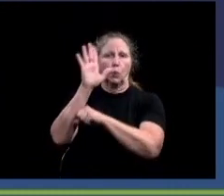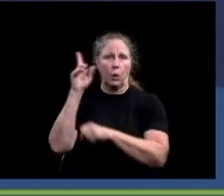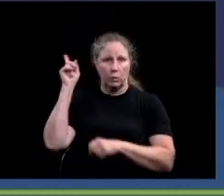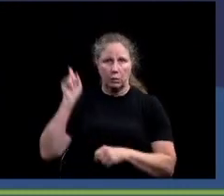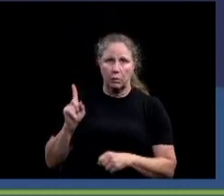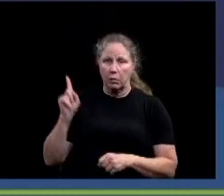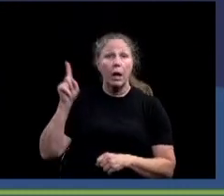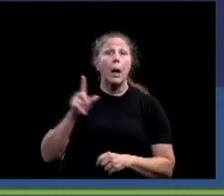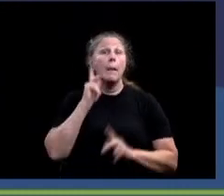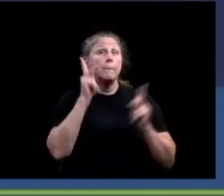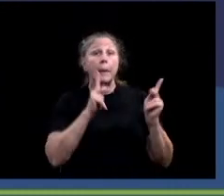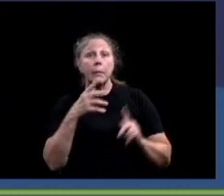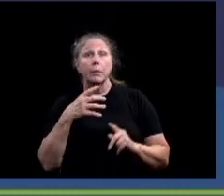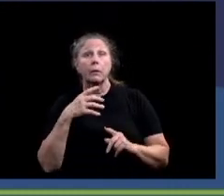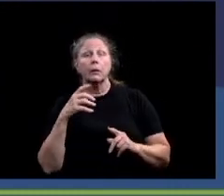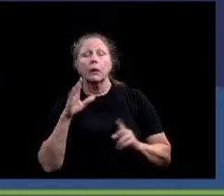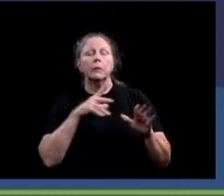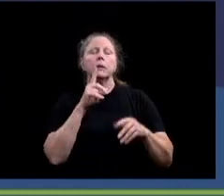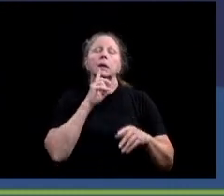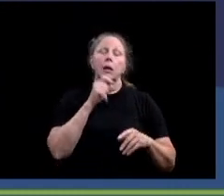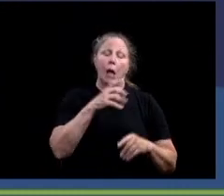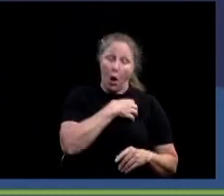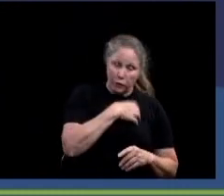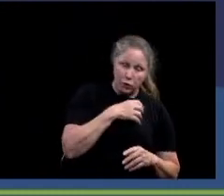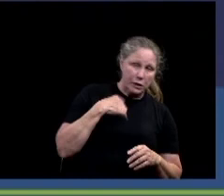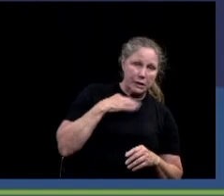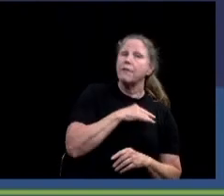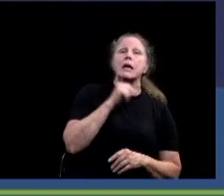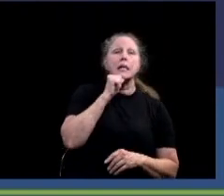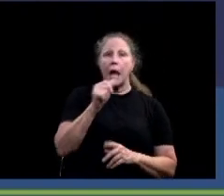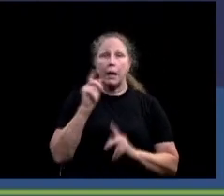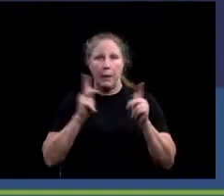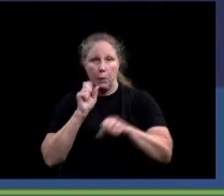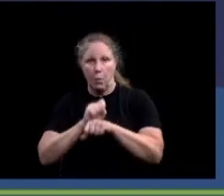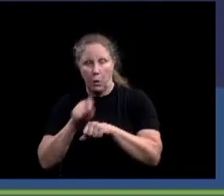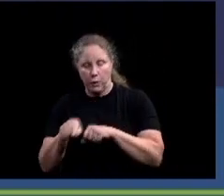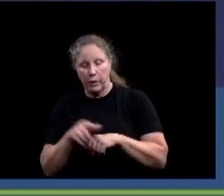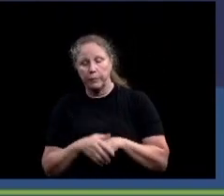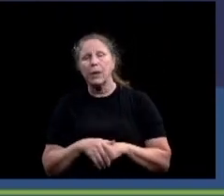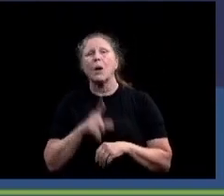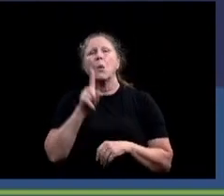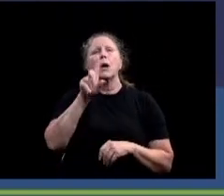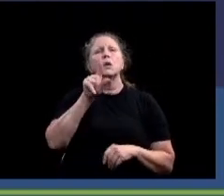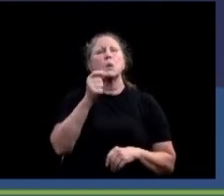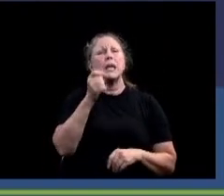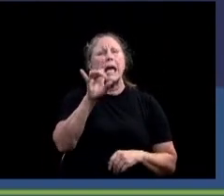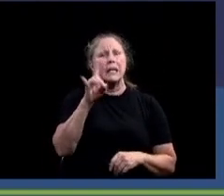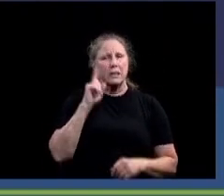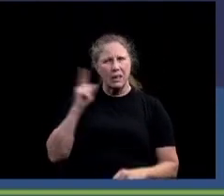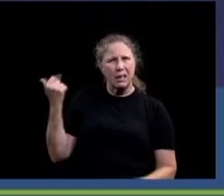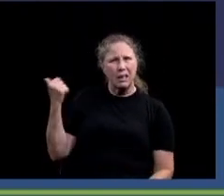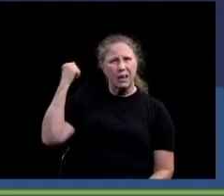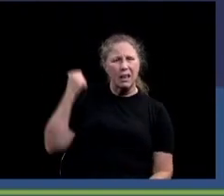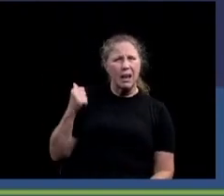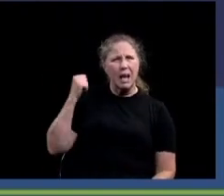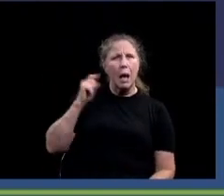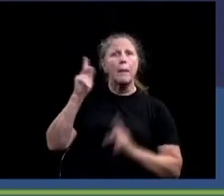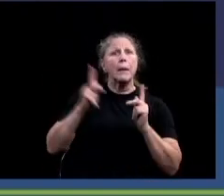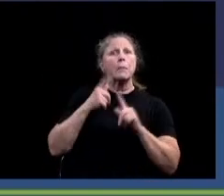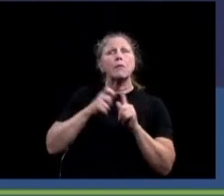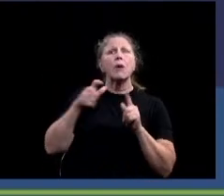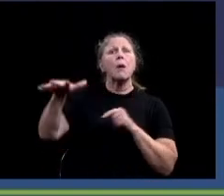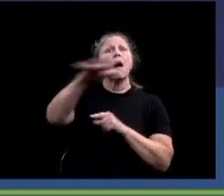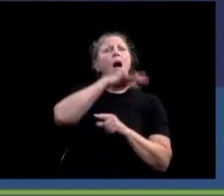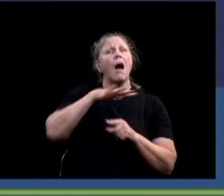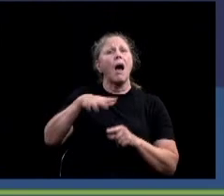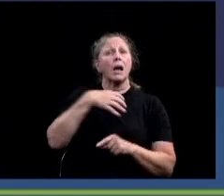was one anomaly in 2018. You can see there was a higher number of citizen complaints. When we looked at that, there was one